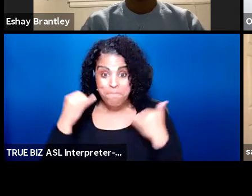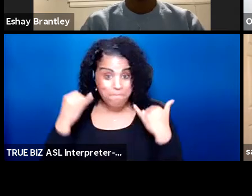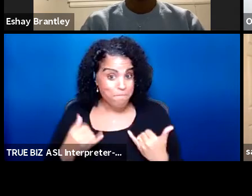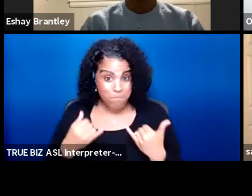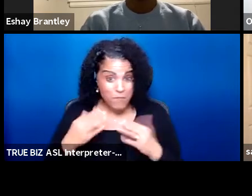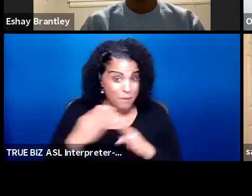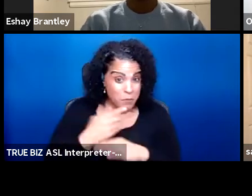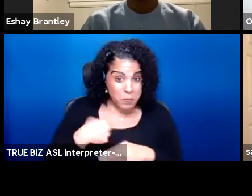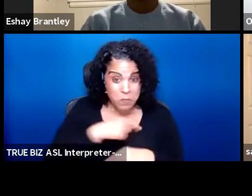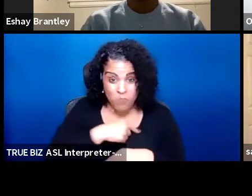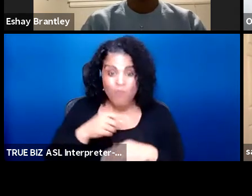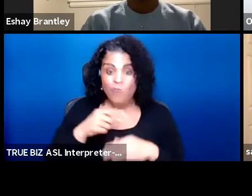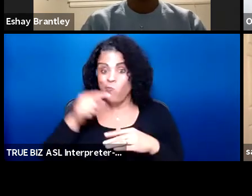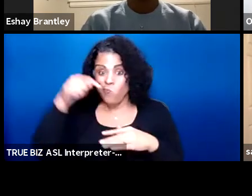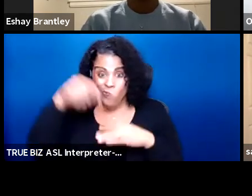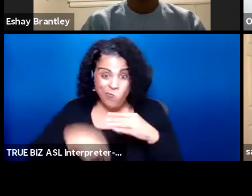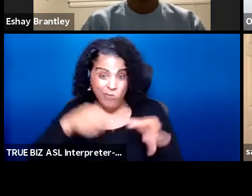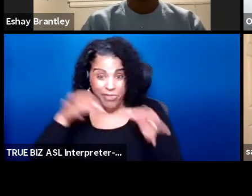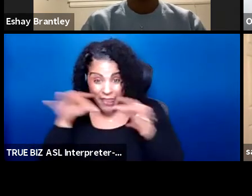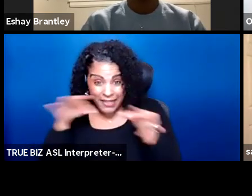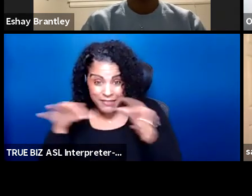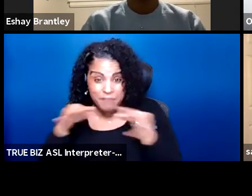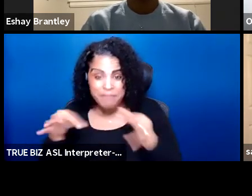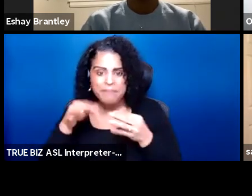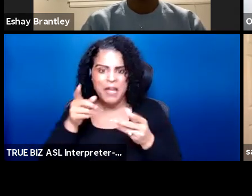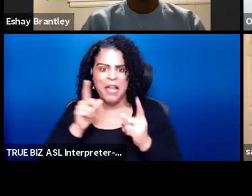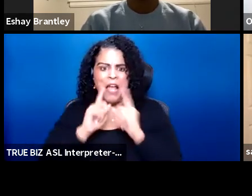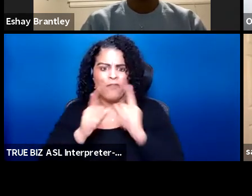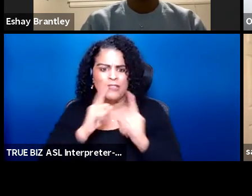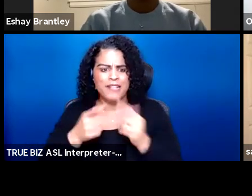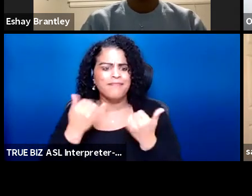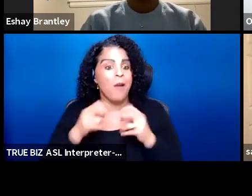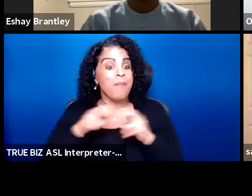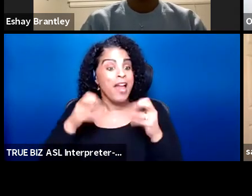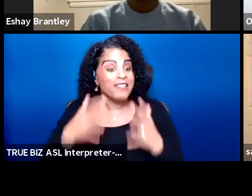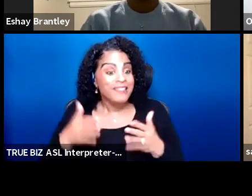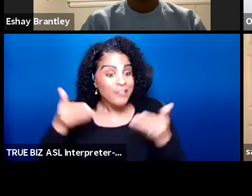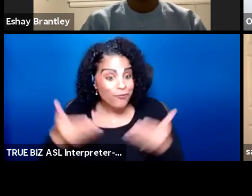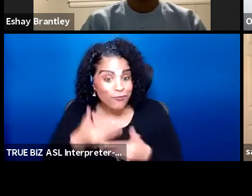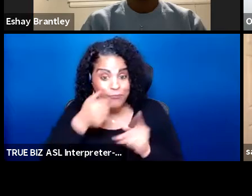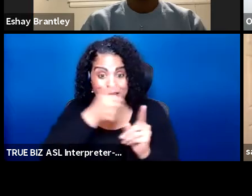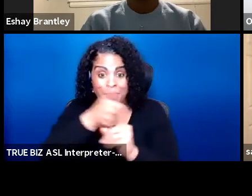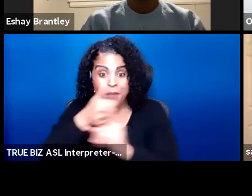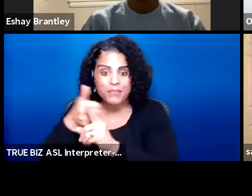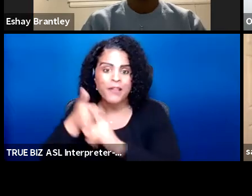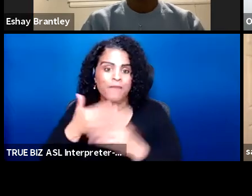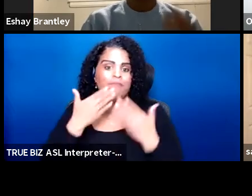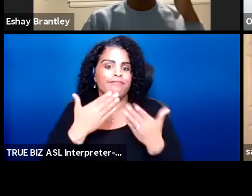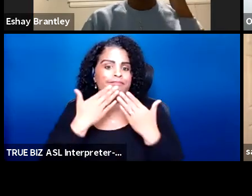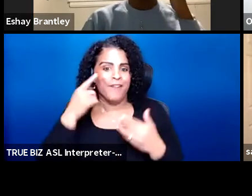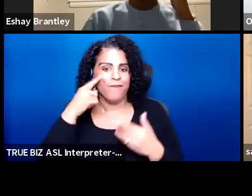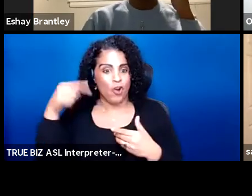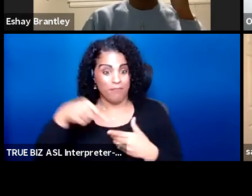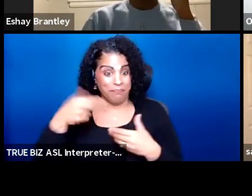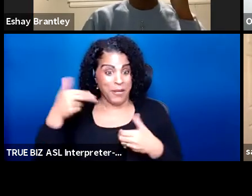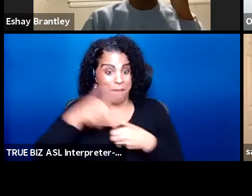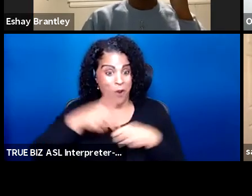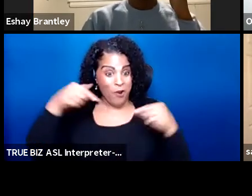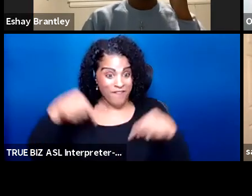Before we get into the conversation, I would love for our panelists to please introduce themselves. Thank you all for being a part of